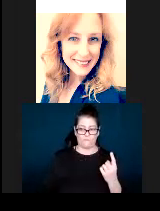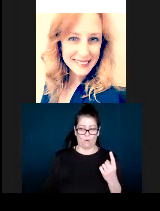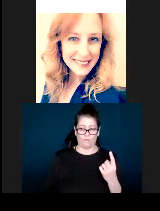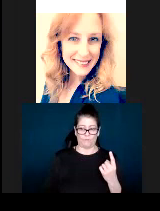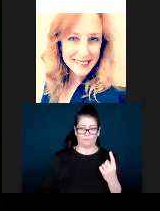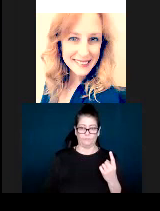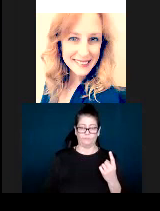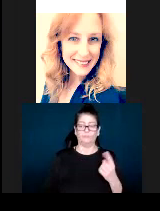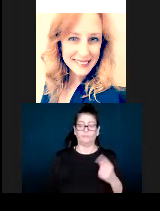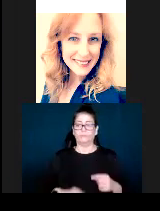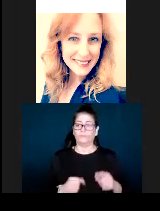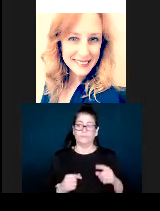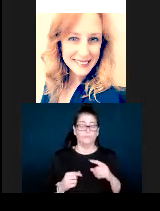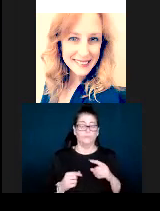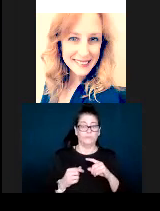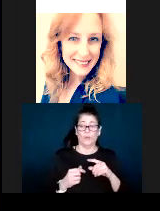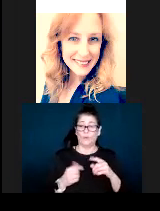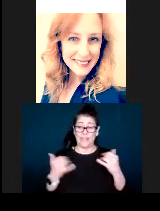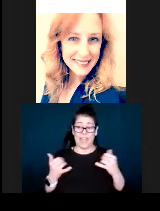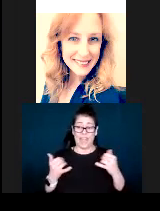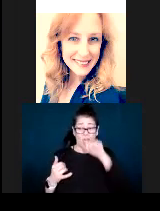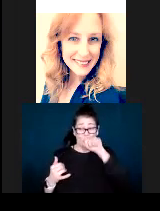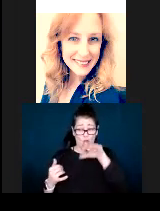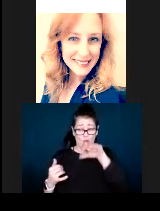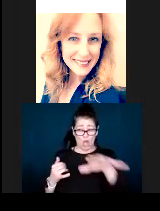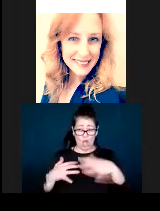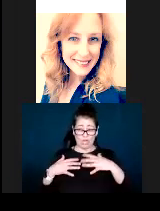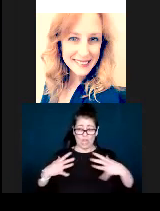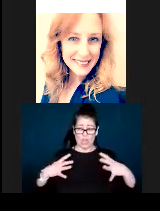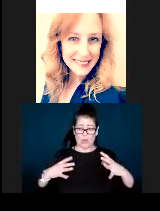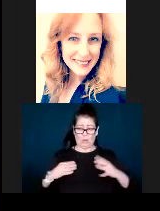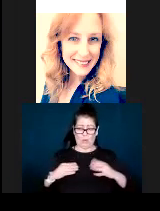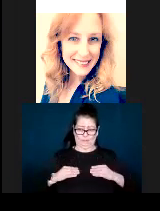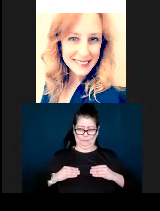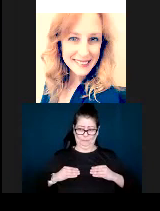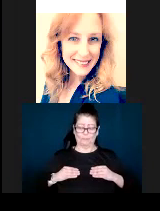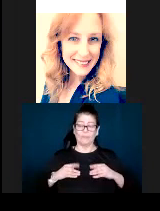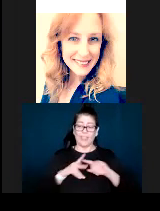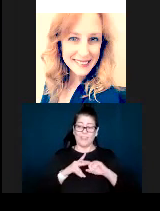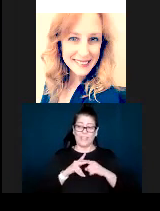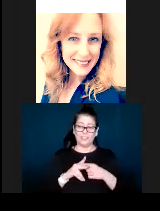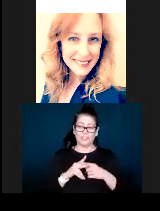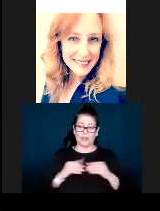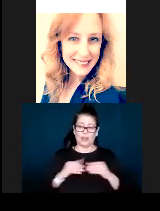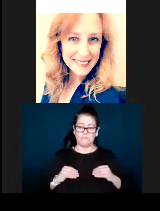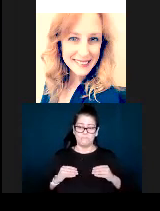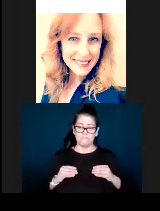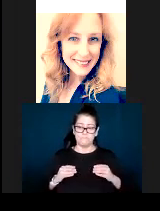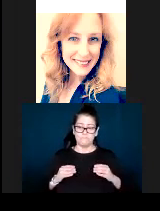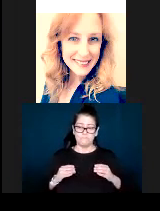exhale all the air in their lungs, and then begin the inhale, filling their lungs to the count of